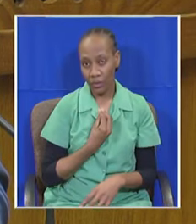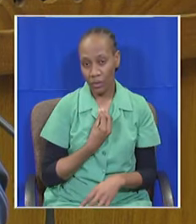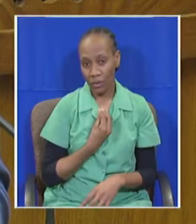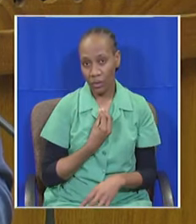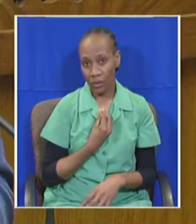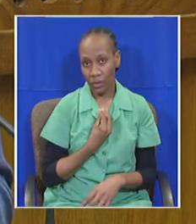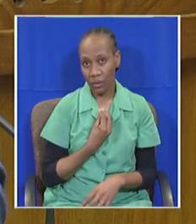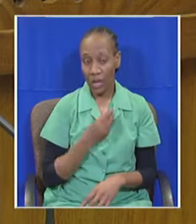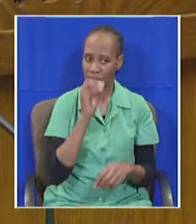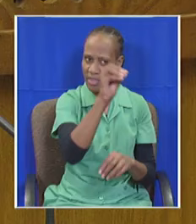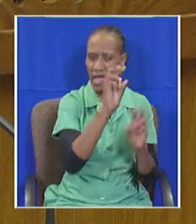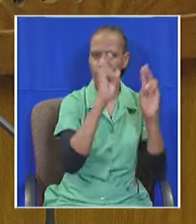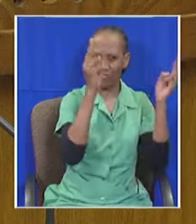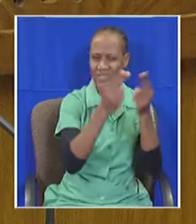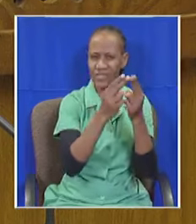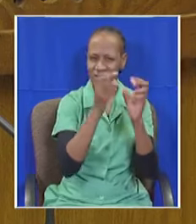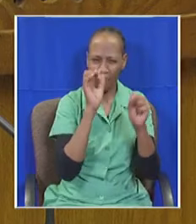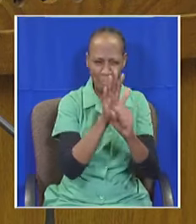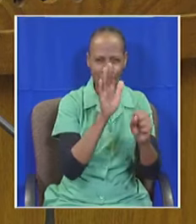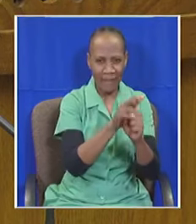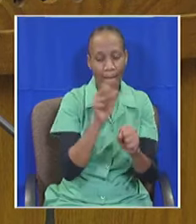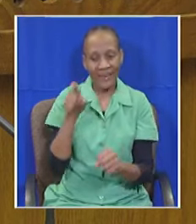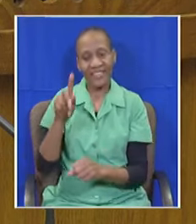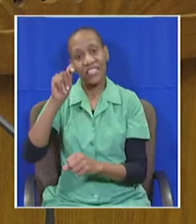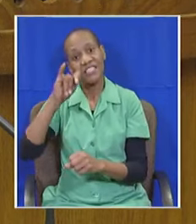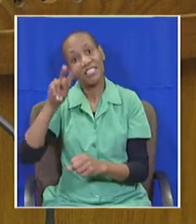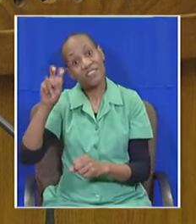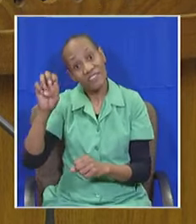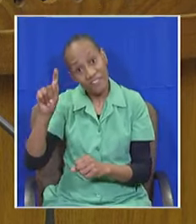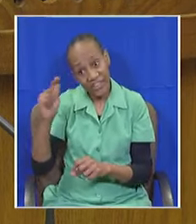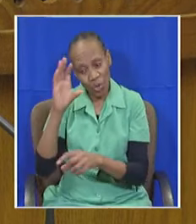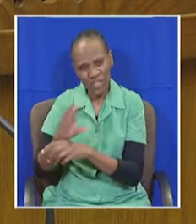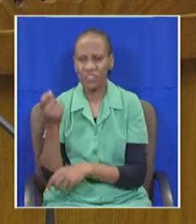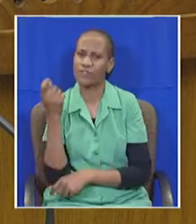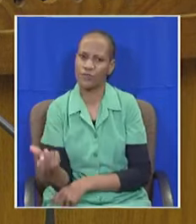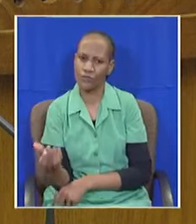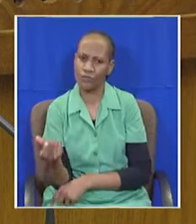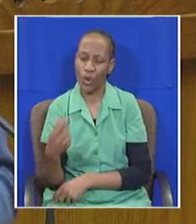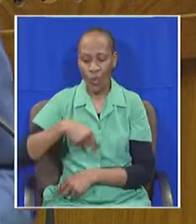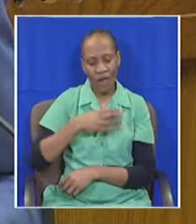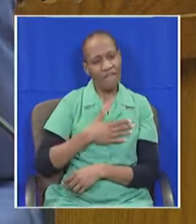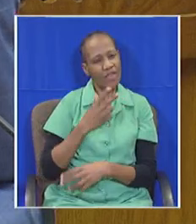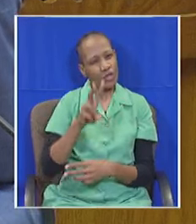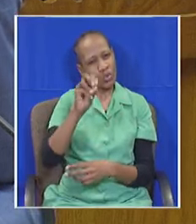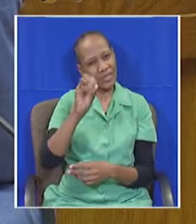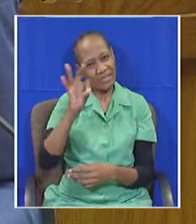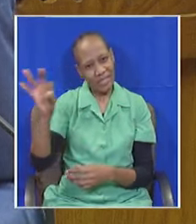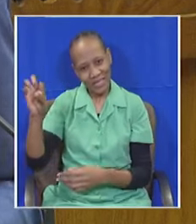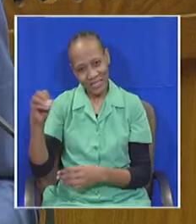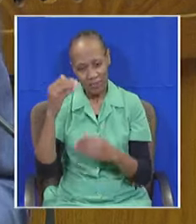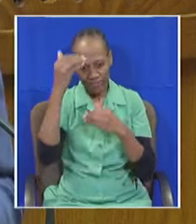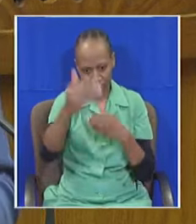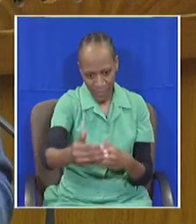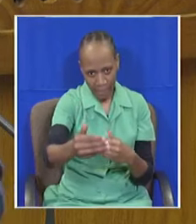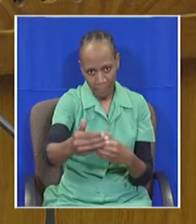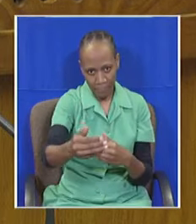having more young people in our university system than in our TVET system. Our view is that at least by 2030, we should